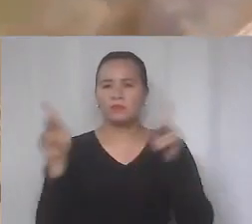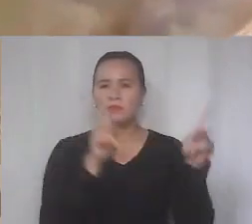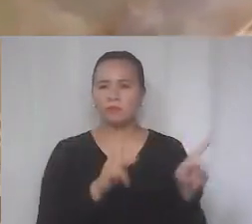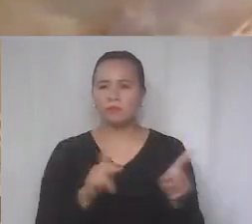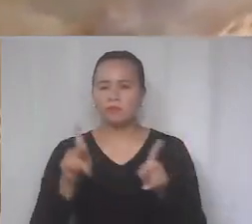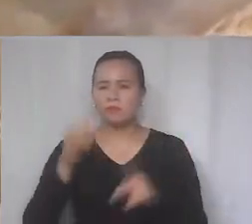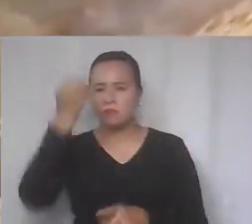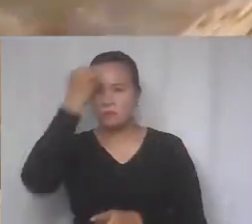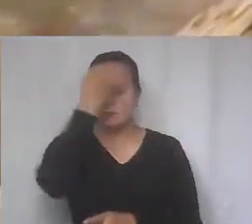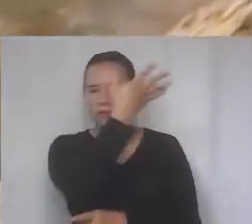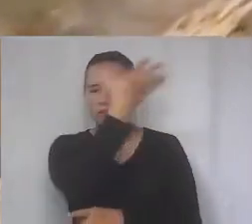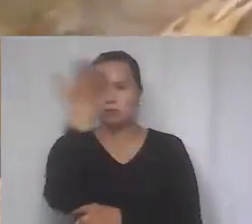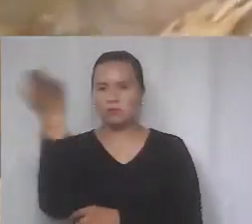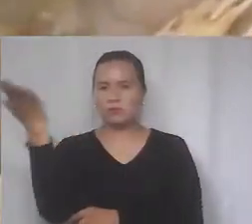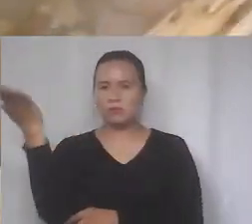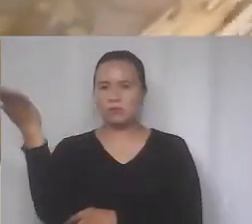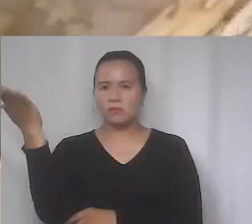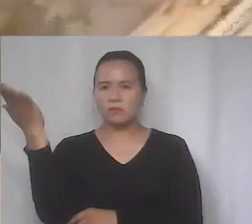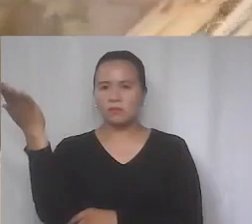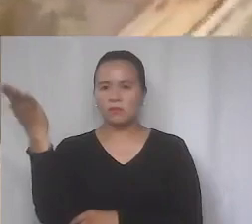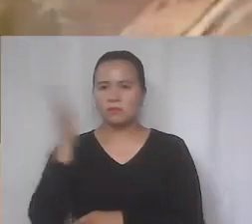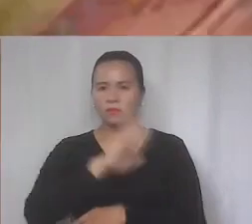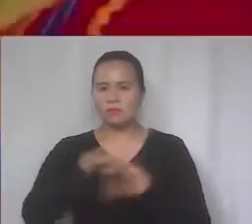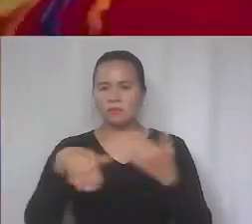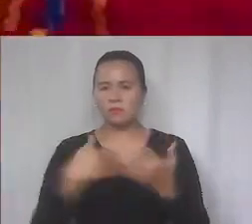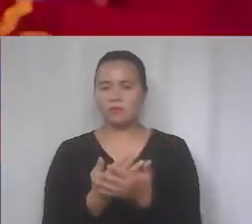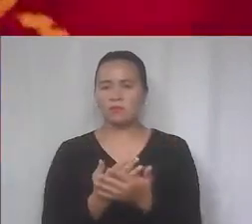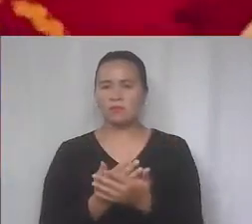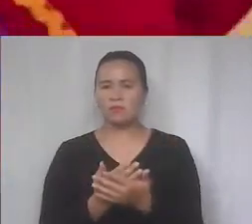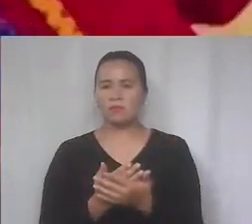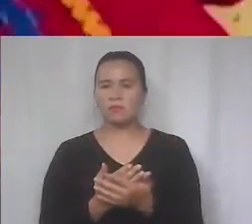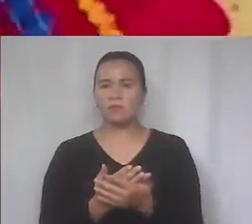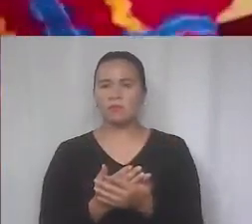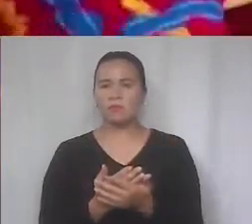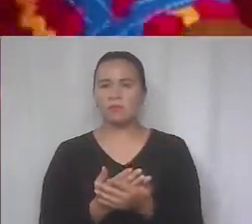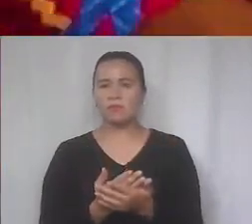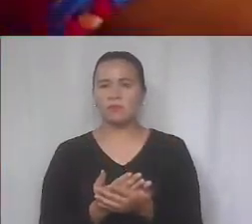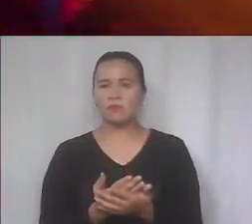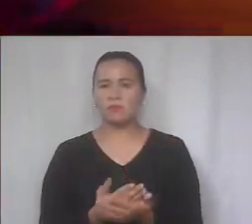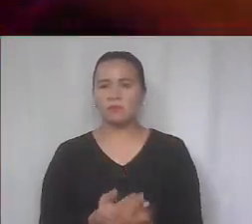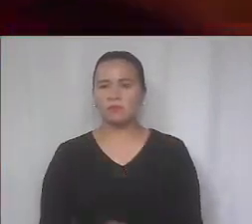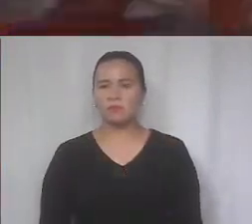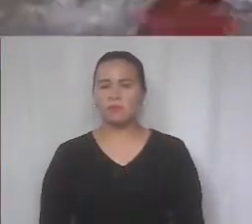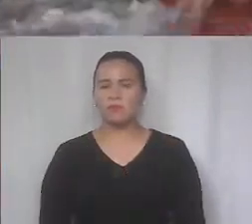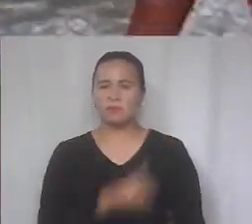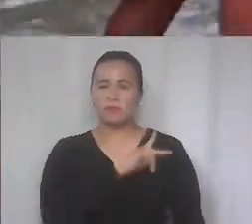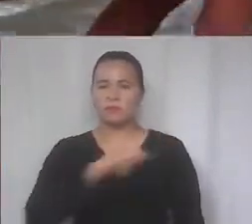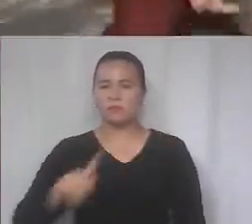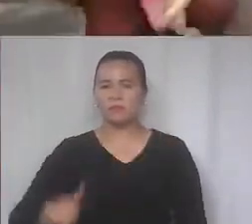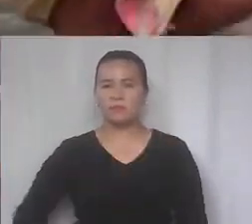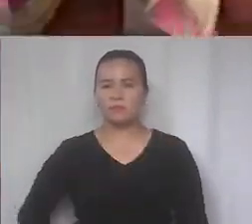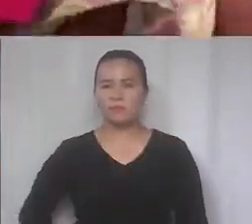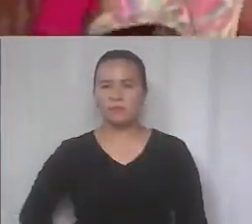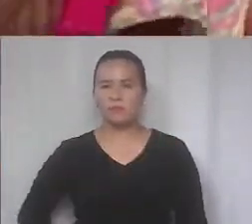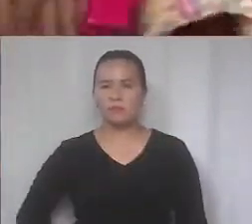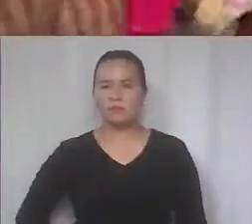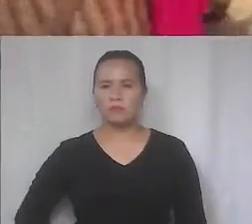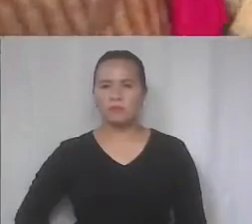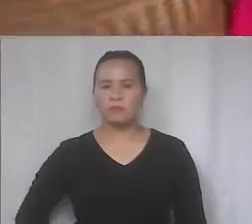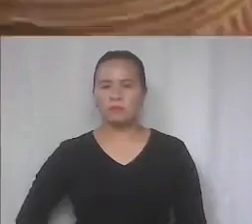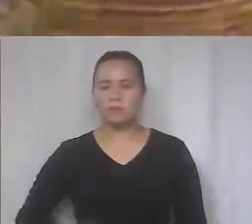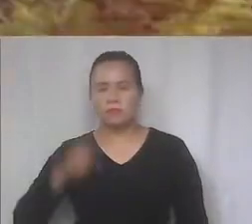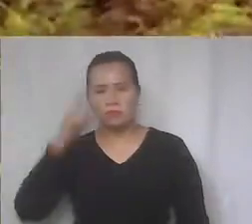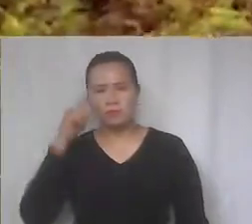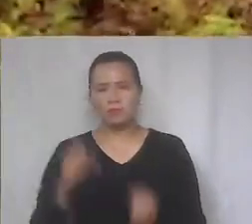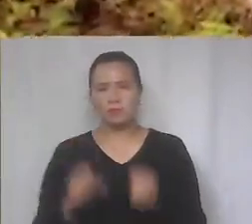kaasolom duok opianan na woy katubungan na magbabayo sa inik ako din tugtubaro na igbohay kuro di